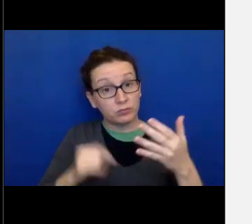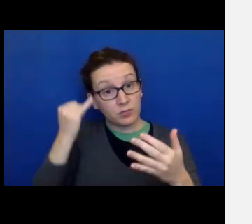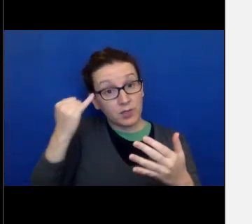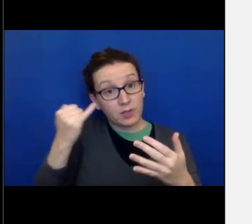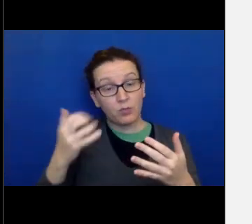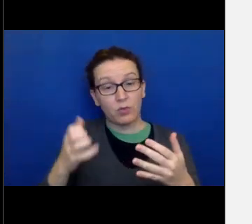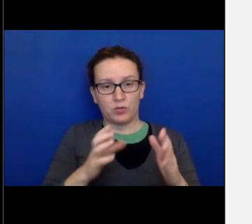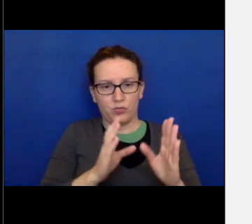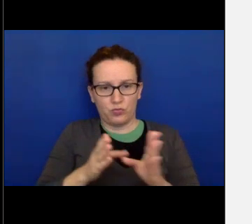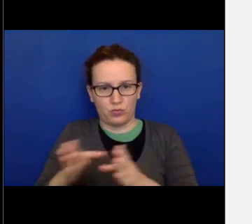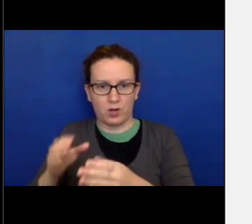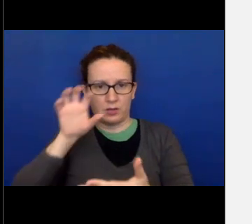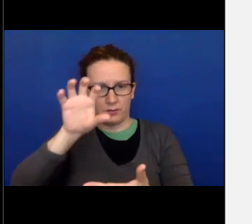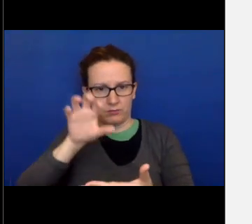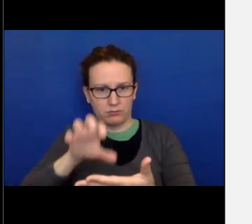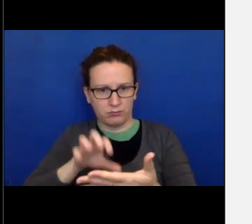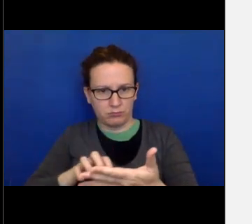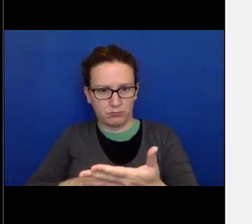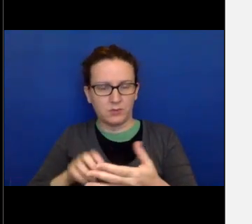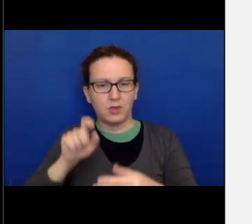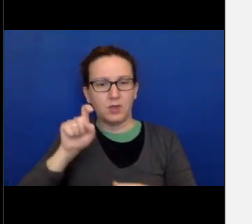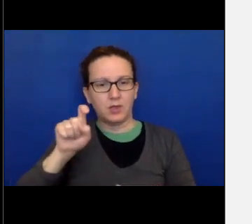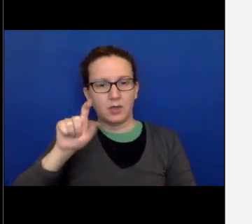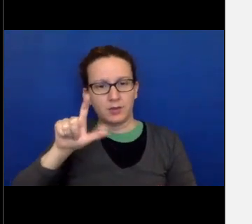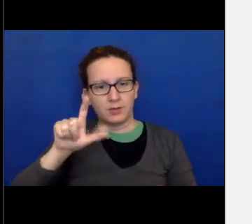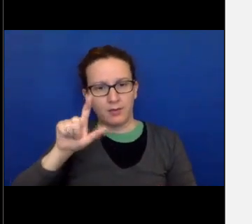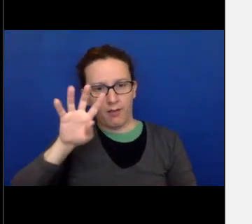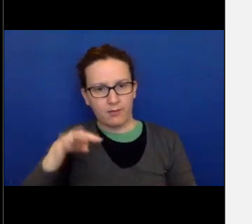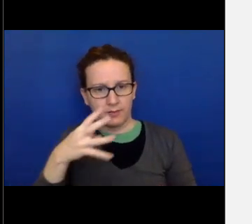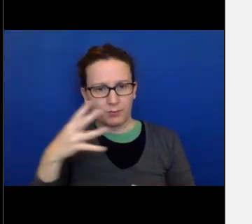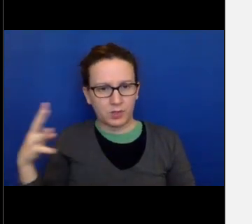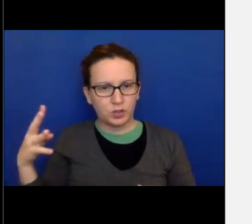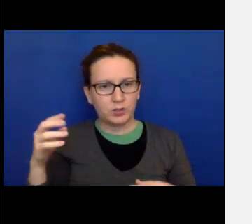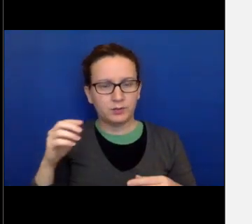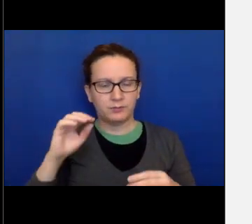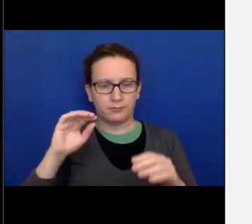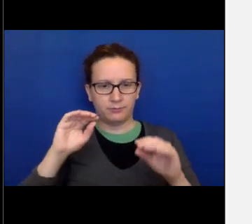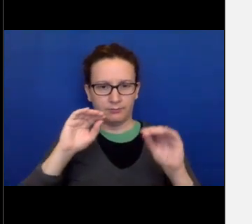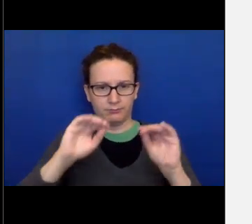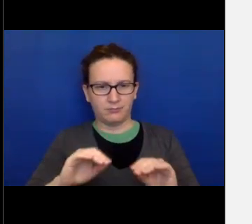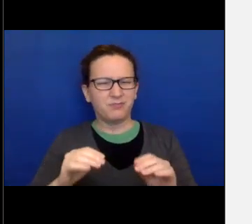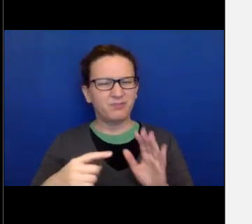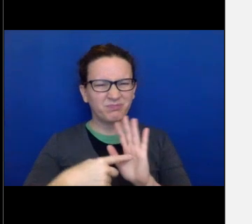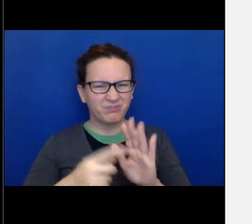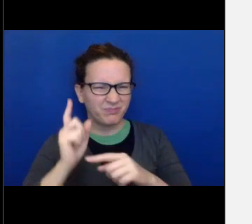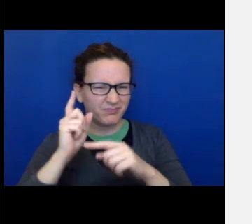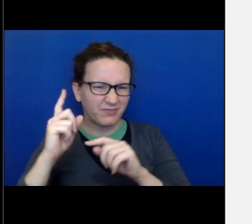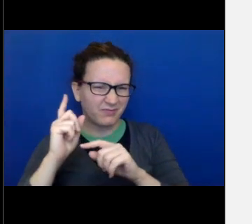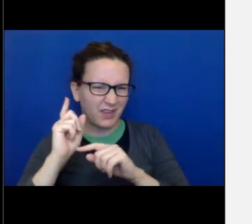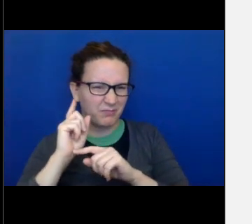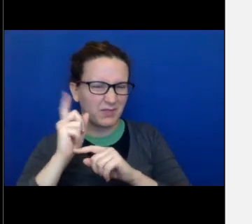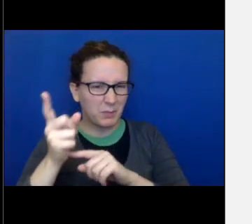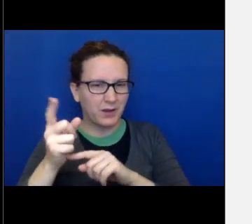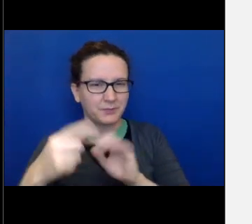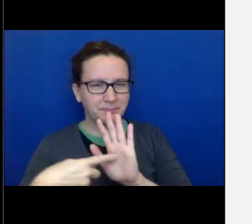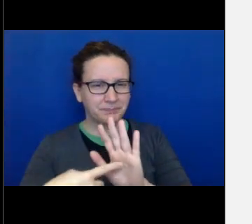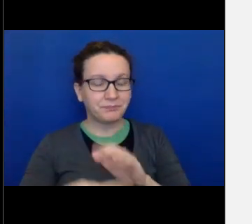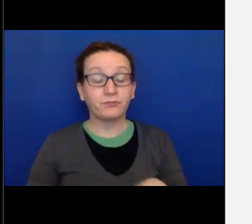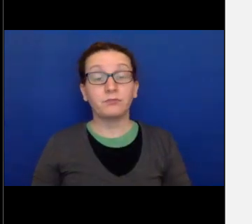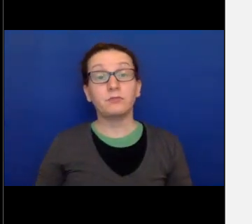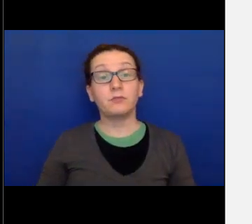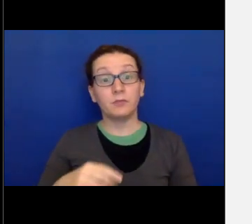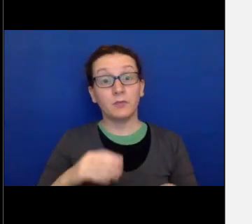paper submissions in an Excel spreadsheet. And I'll show you an example of that in a second. But when you organize those ideas,